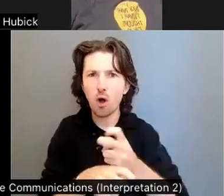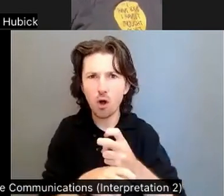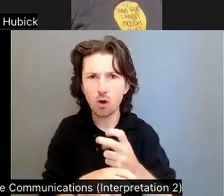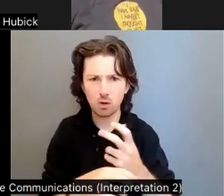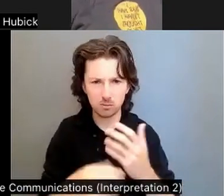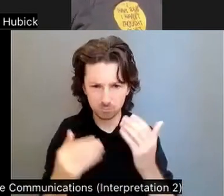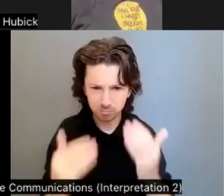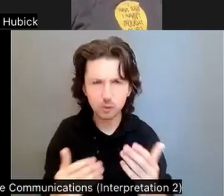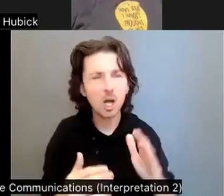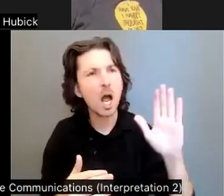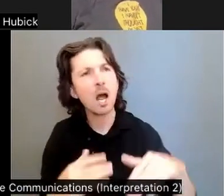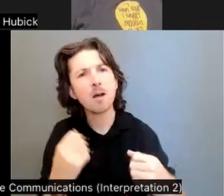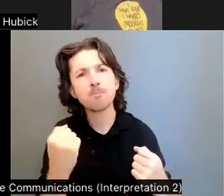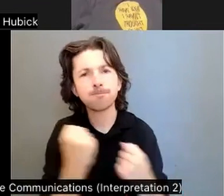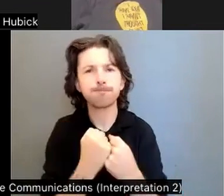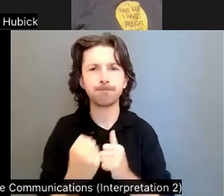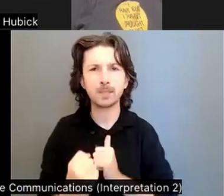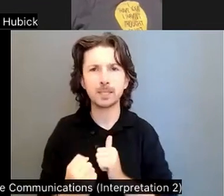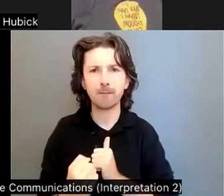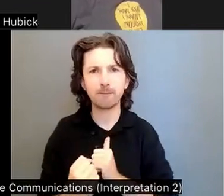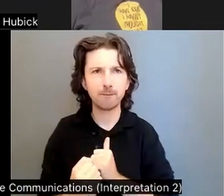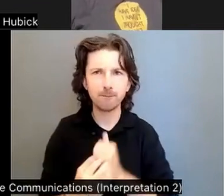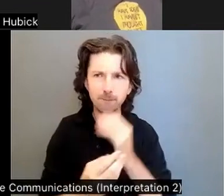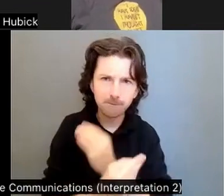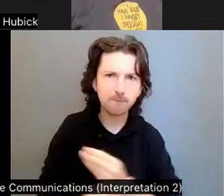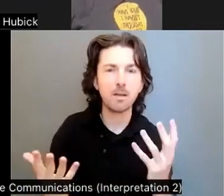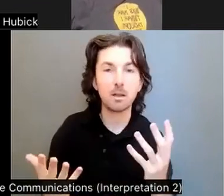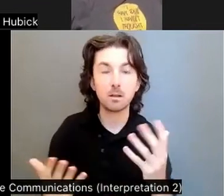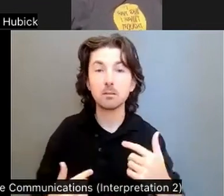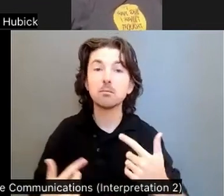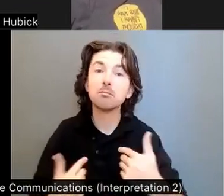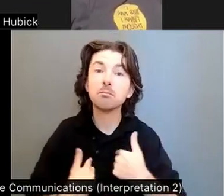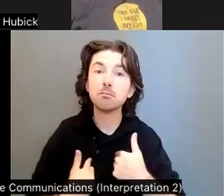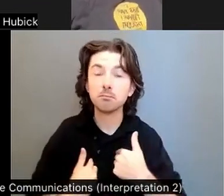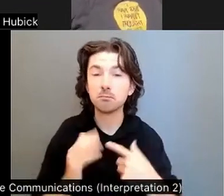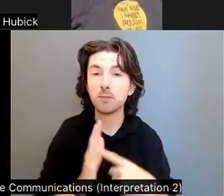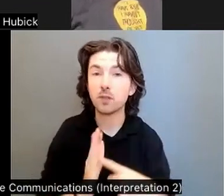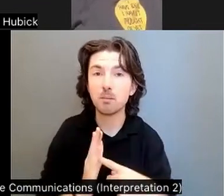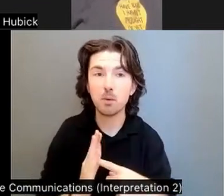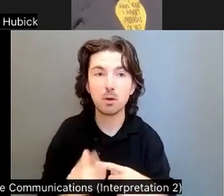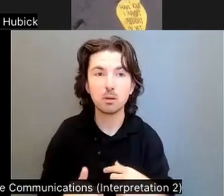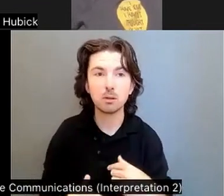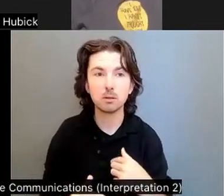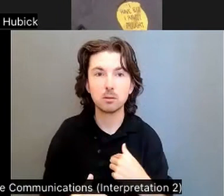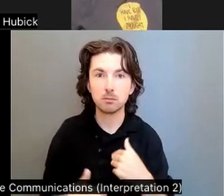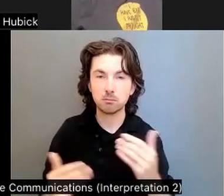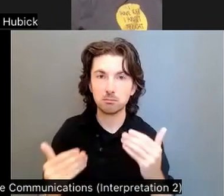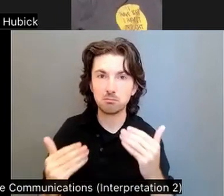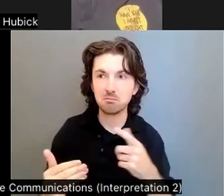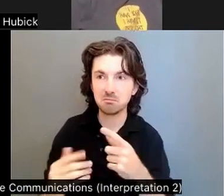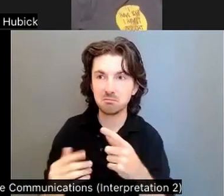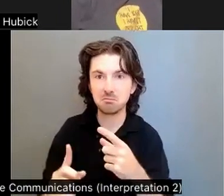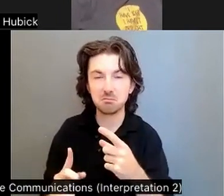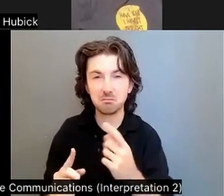yourself. You know, in my case, I'm about to have to put on my lung machine for over 18